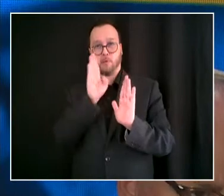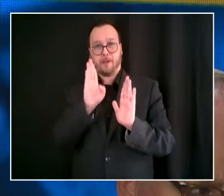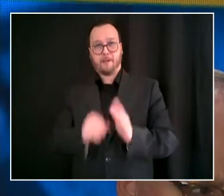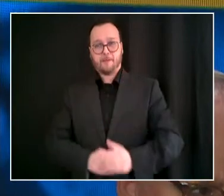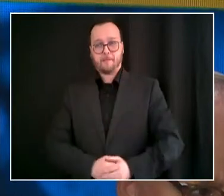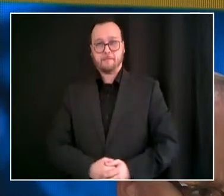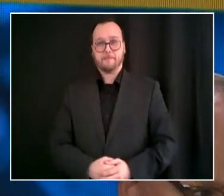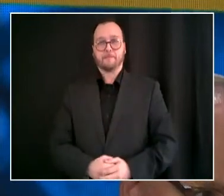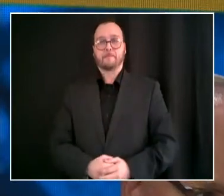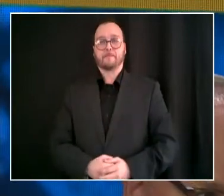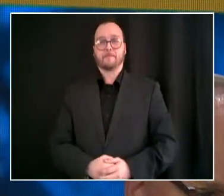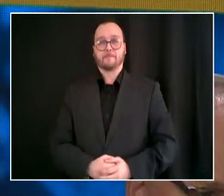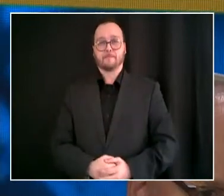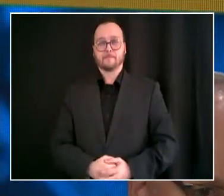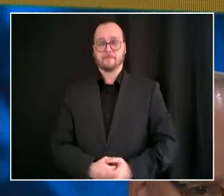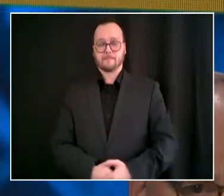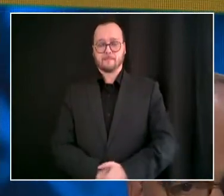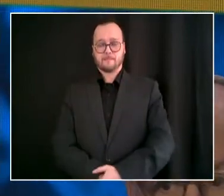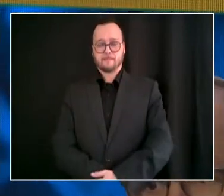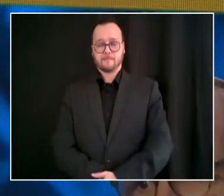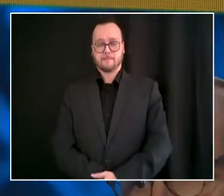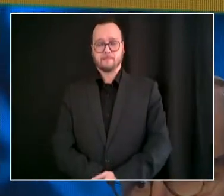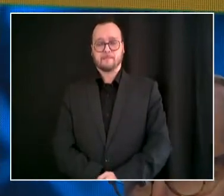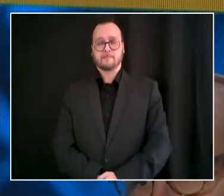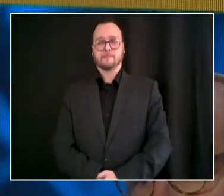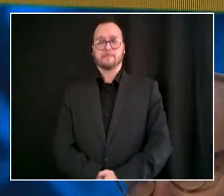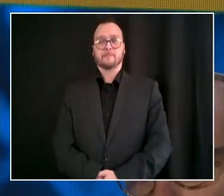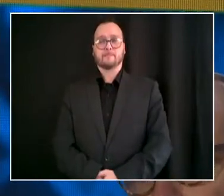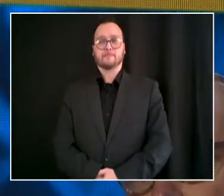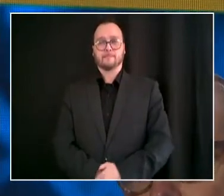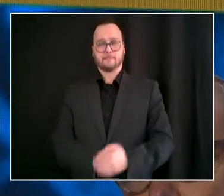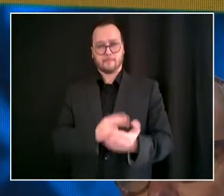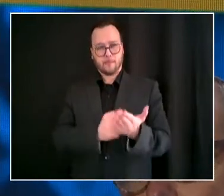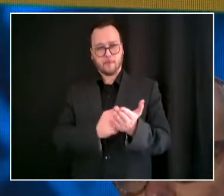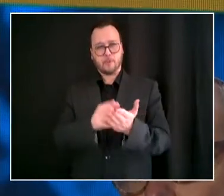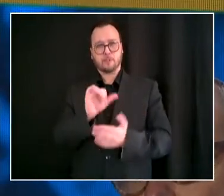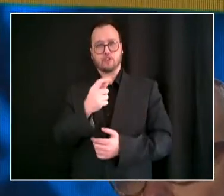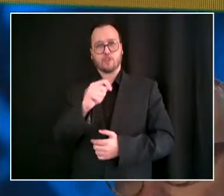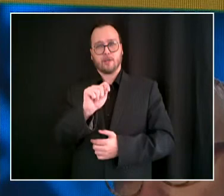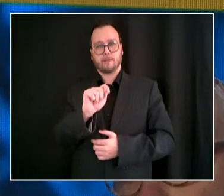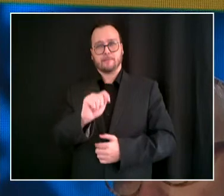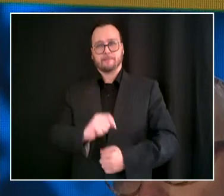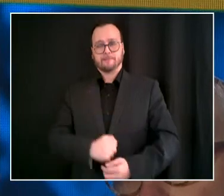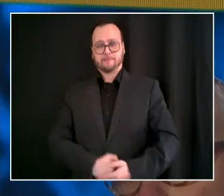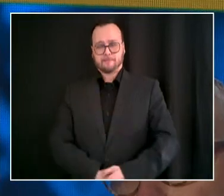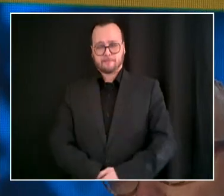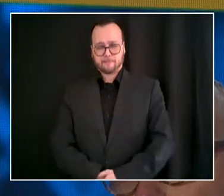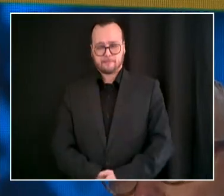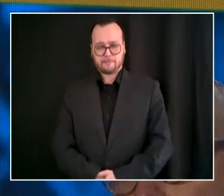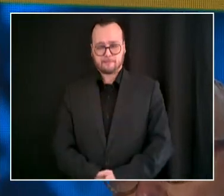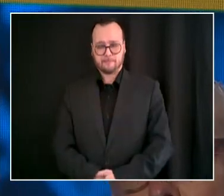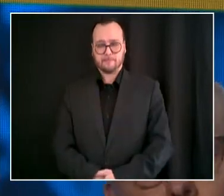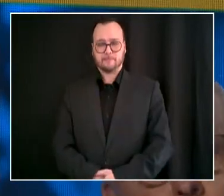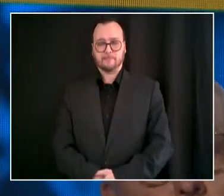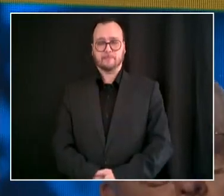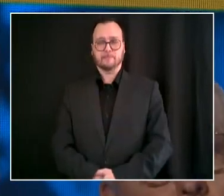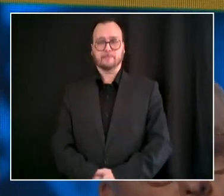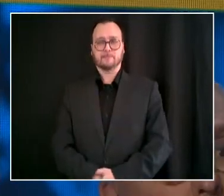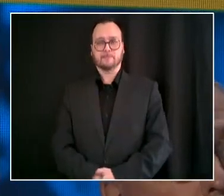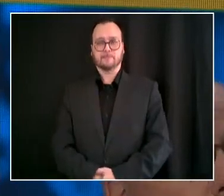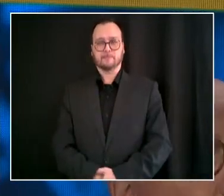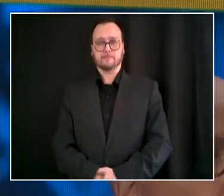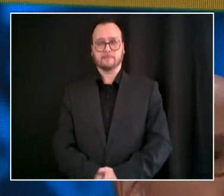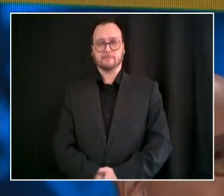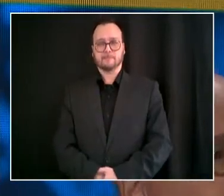Namu Shinyo, Namu Shinyo, Namu Shinyo,